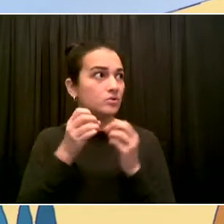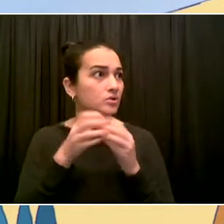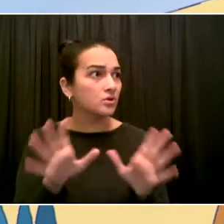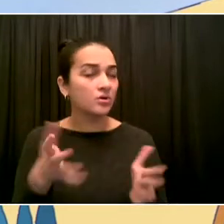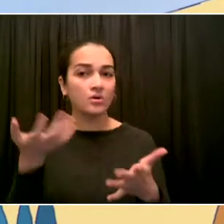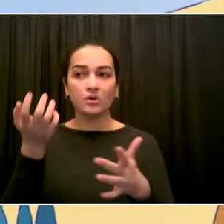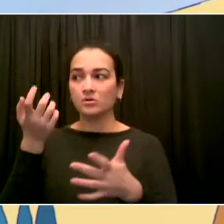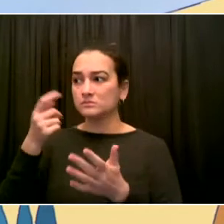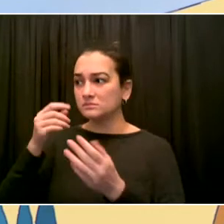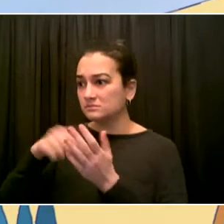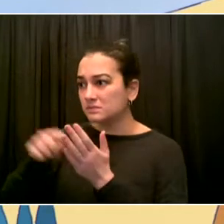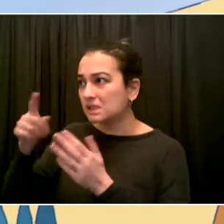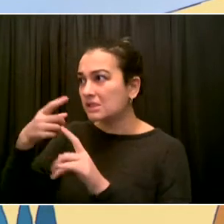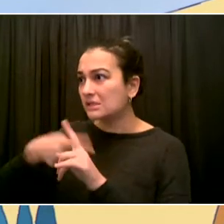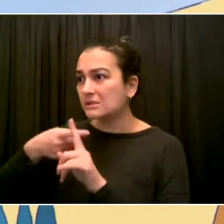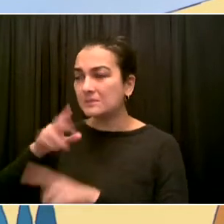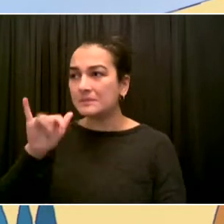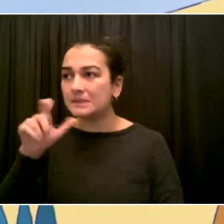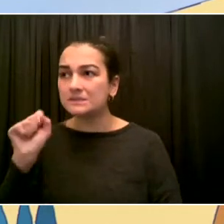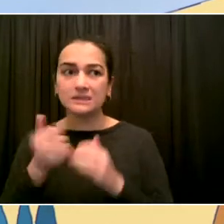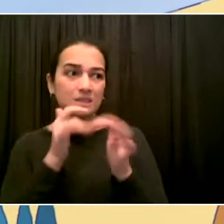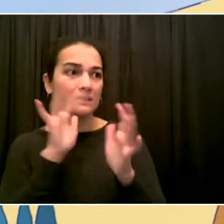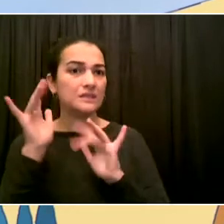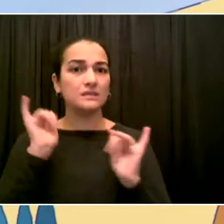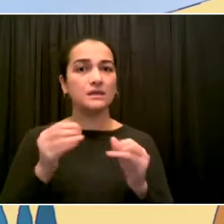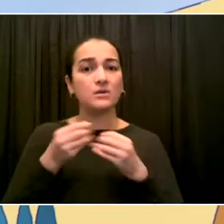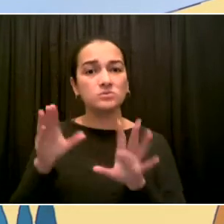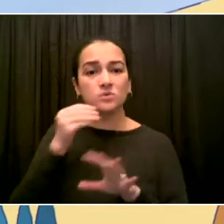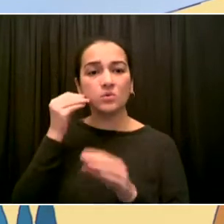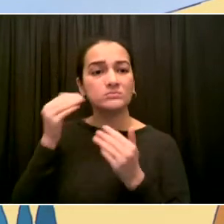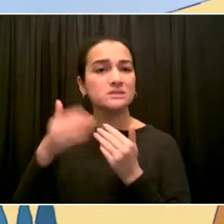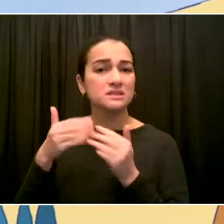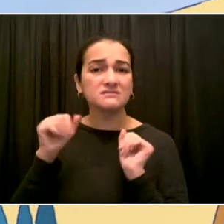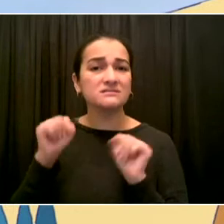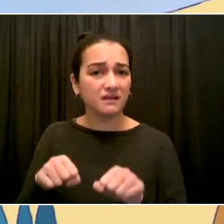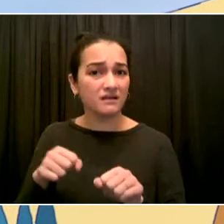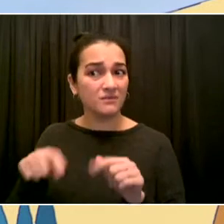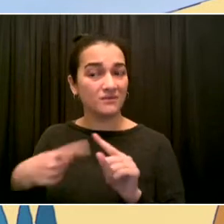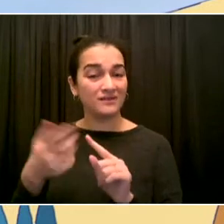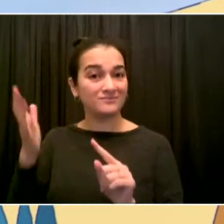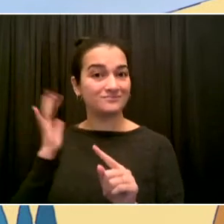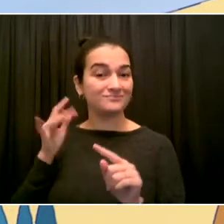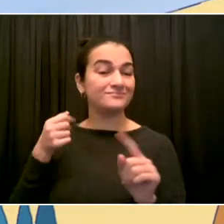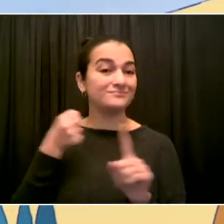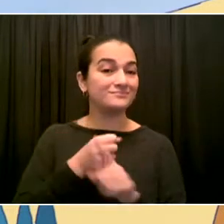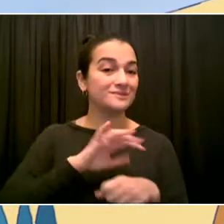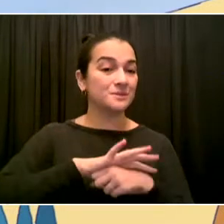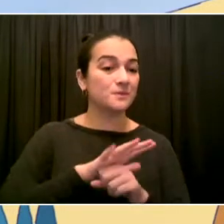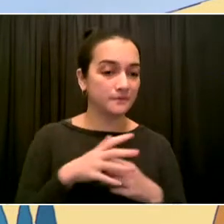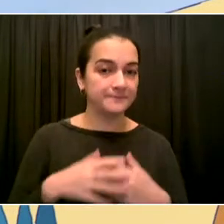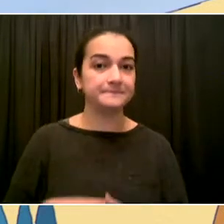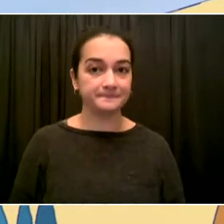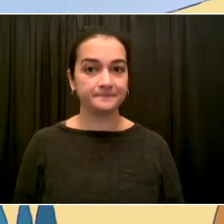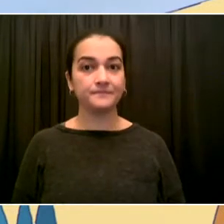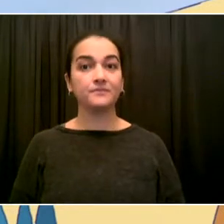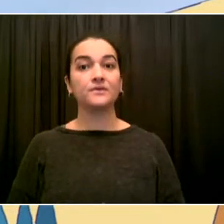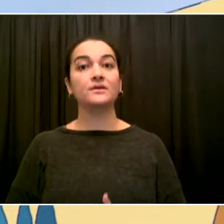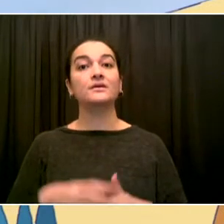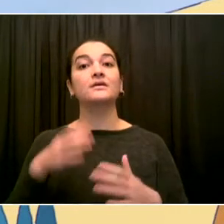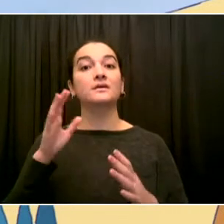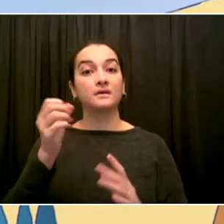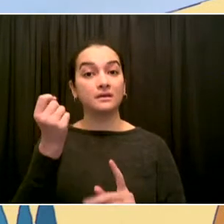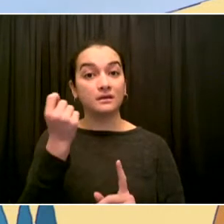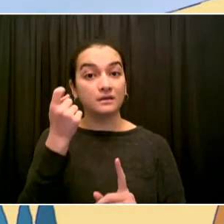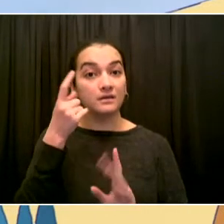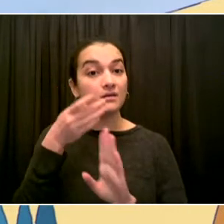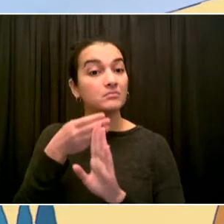this is something, thank God, we were working on before the pandemic, well before the pandemic. Great work done. I want to thank the City Council